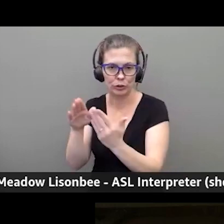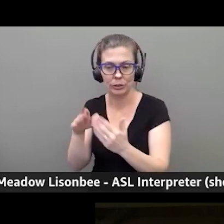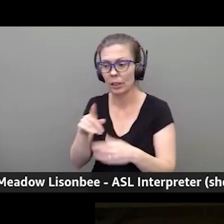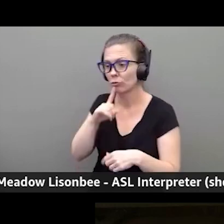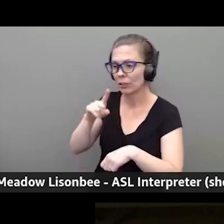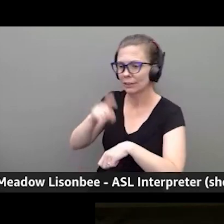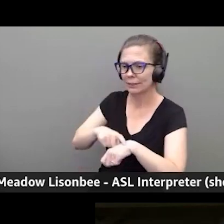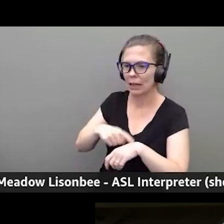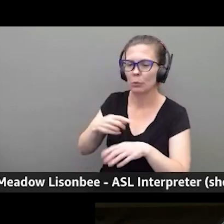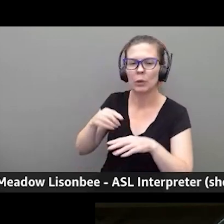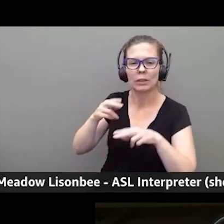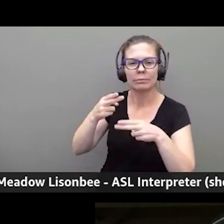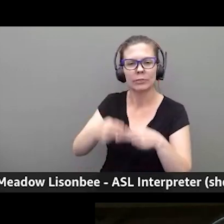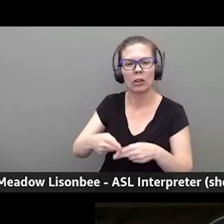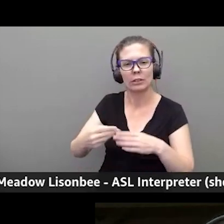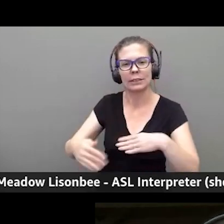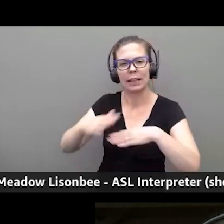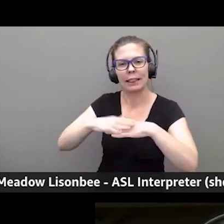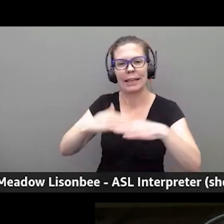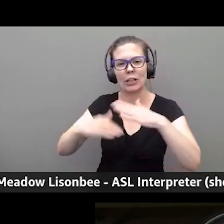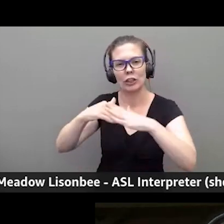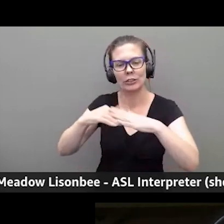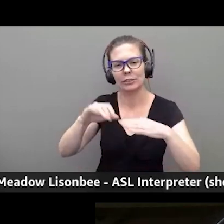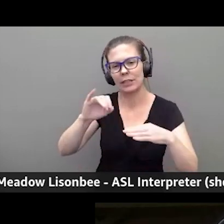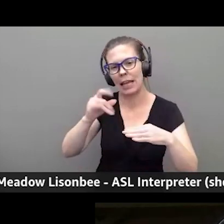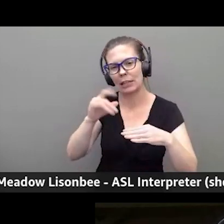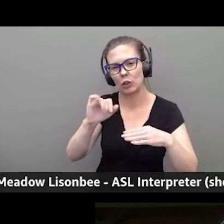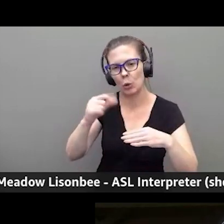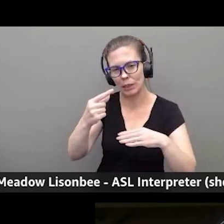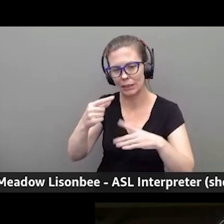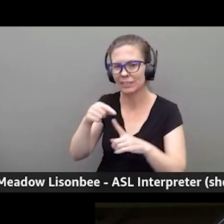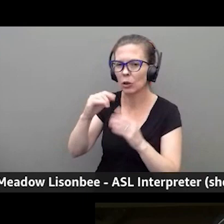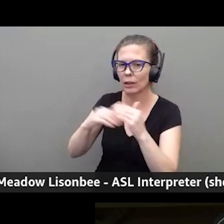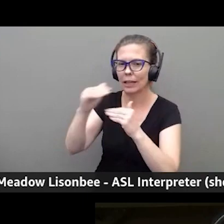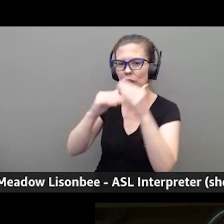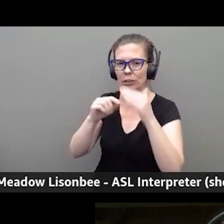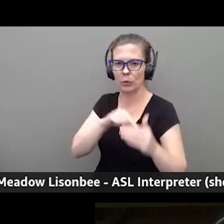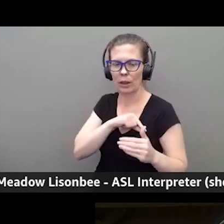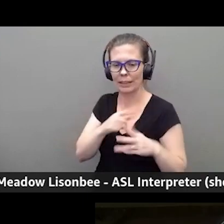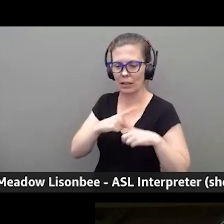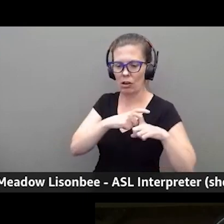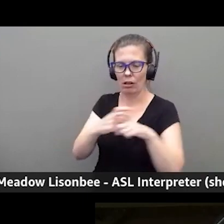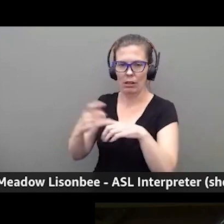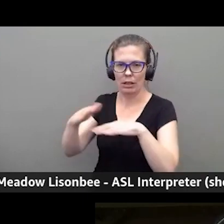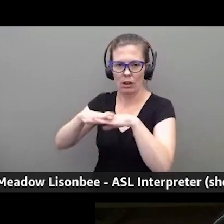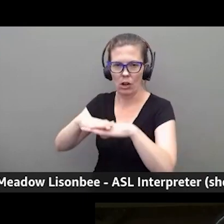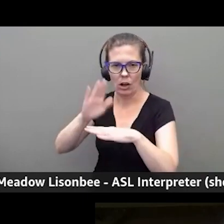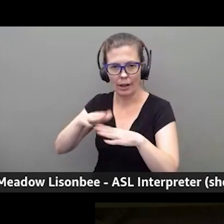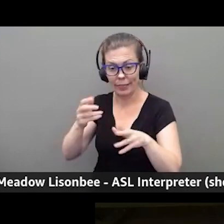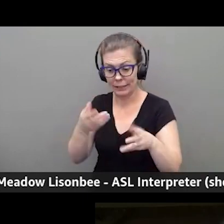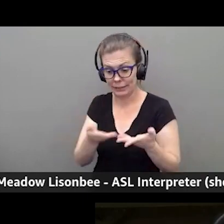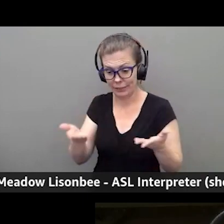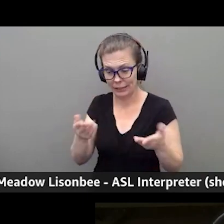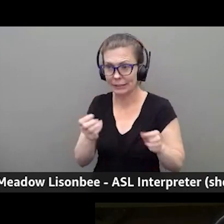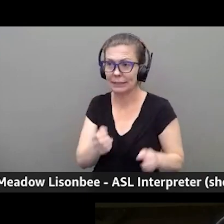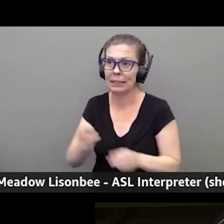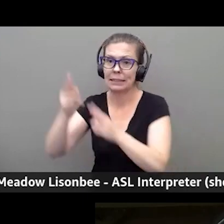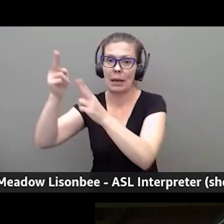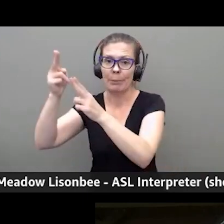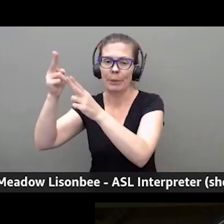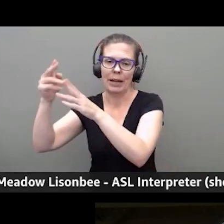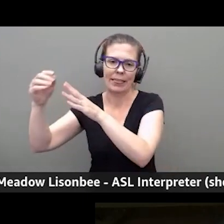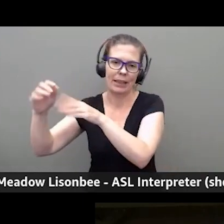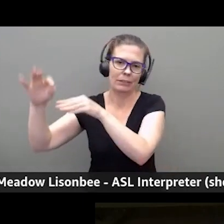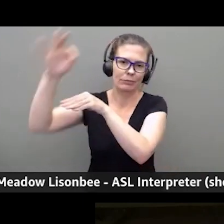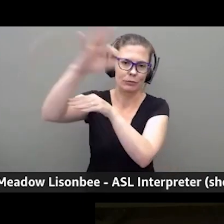system, we call it layered encoding. There's different layers of qualities, and it's all encoded on the device. It's sent up, and then it's forwarded. And then